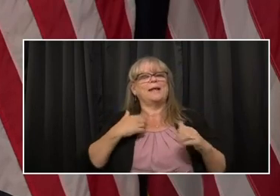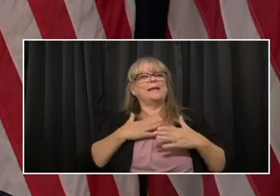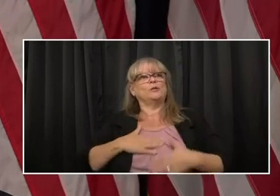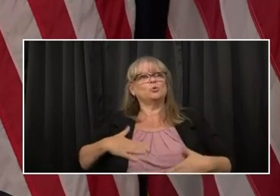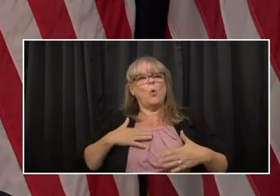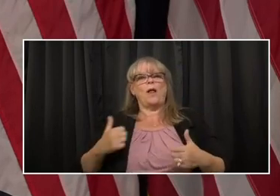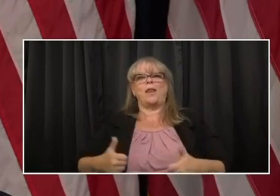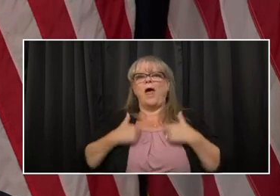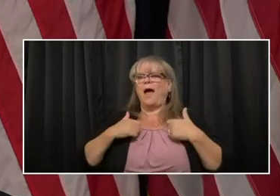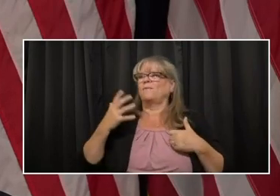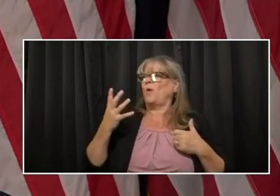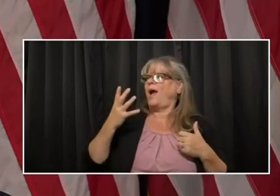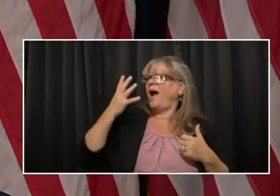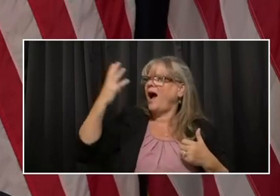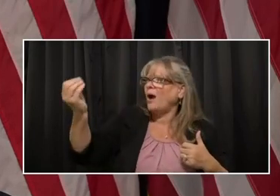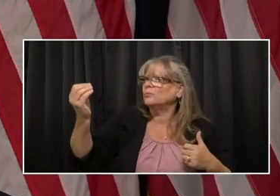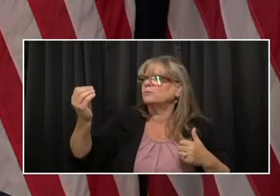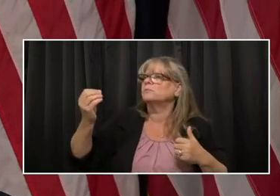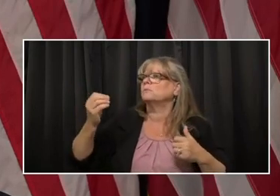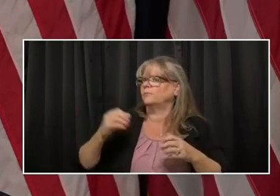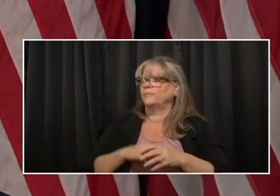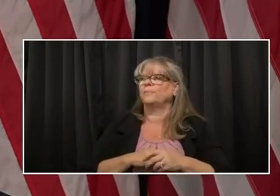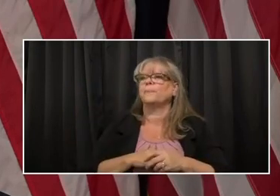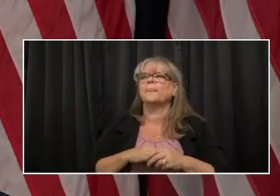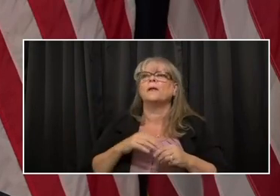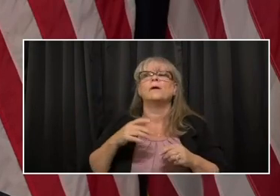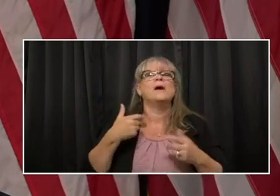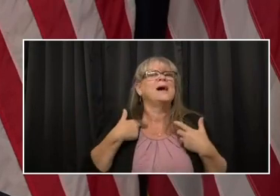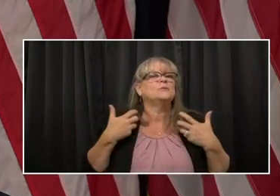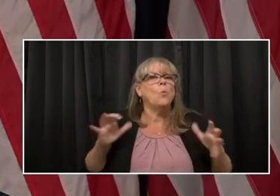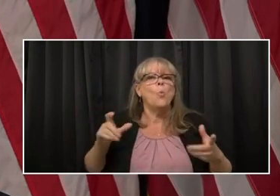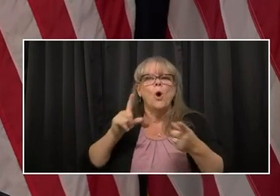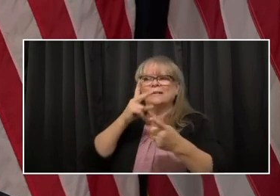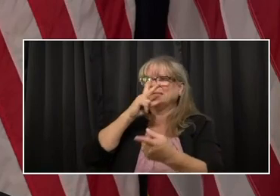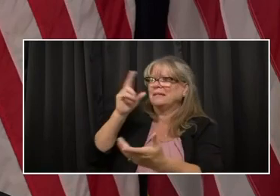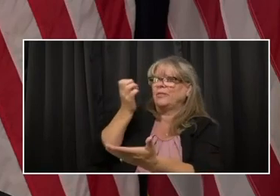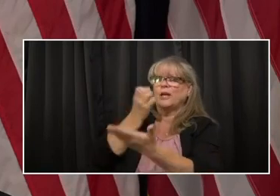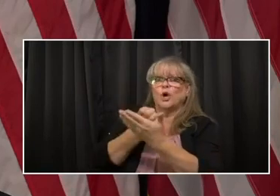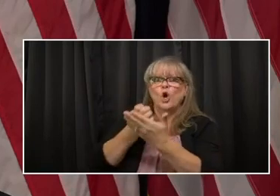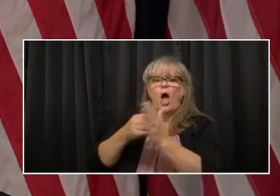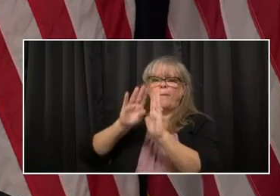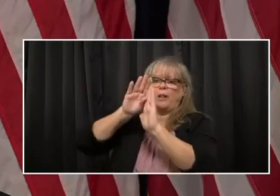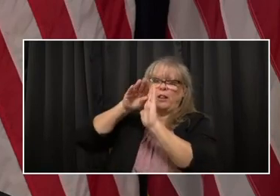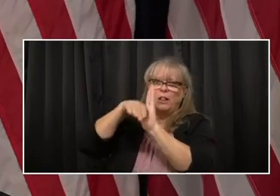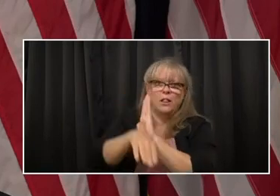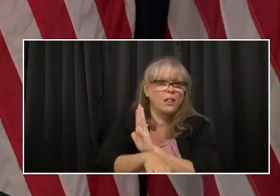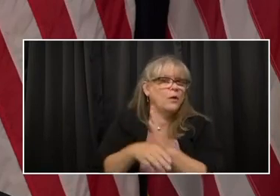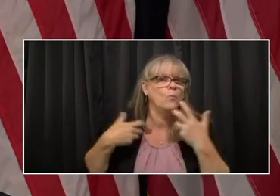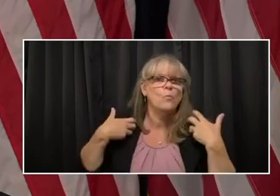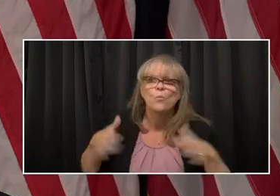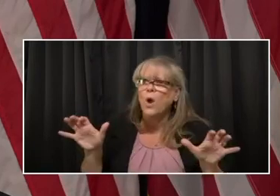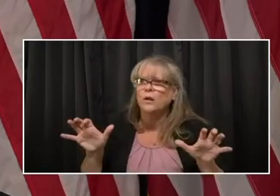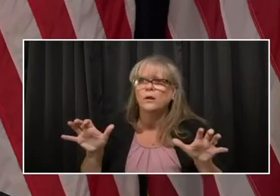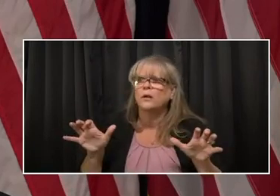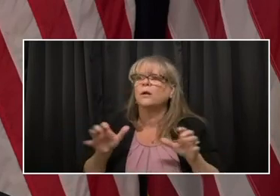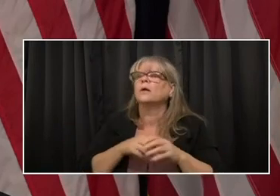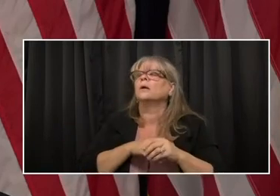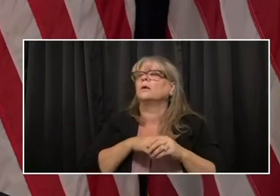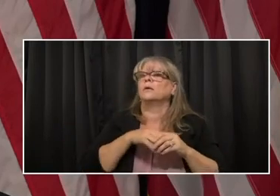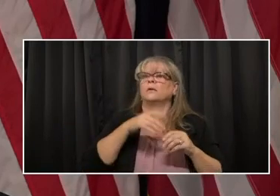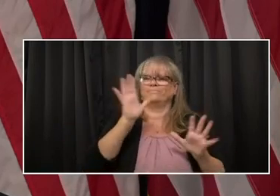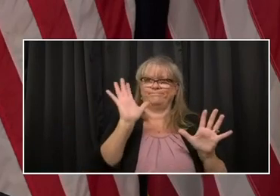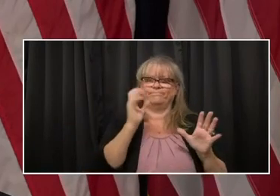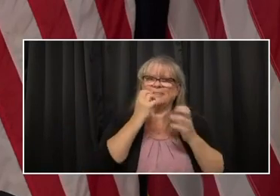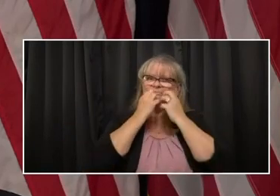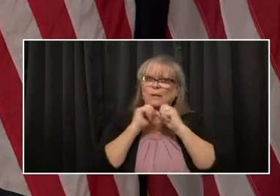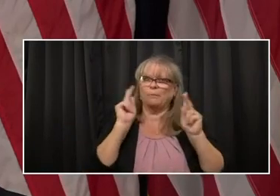without setting society and the economy back and costing tens of thousands of lives of their innocent countrymen and women. And I'll turn over